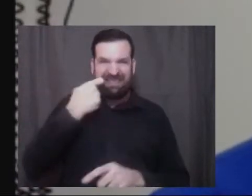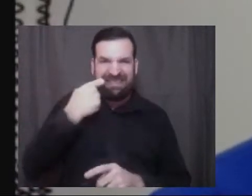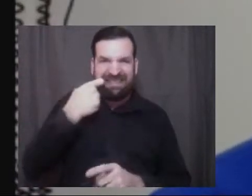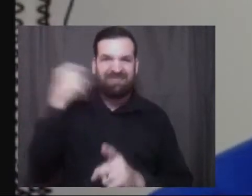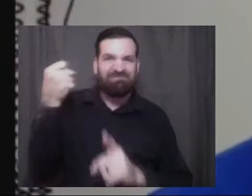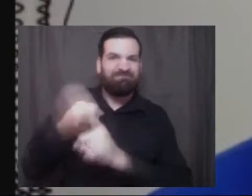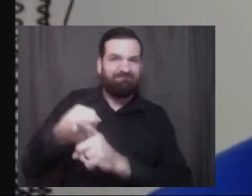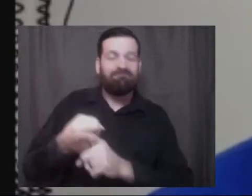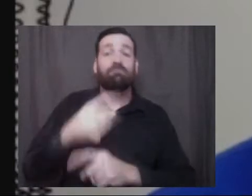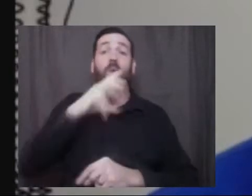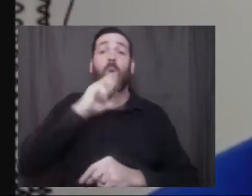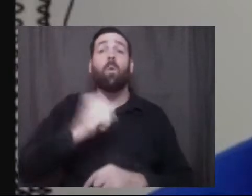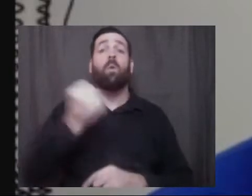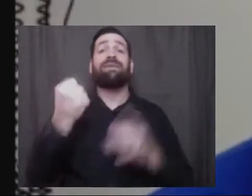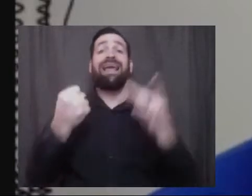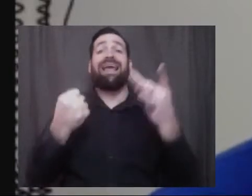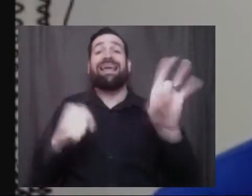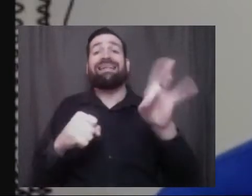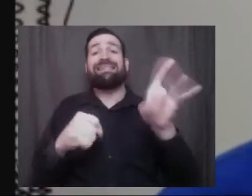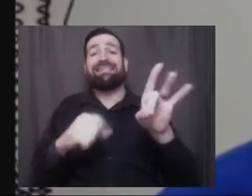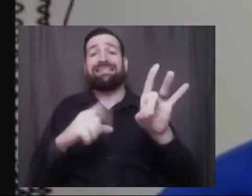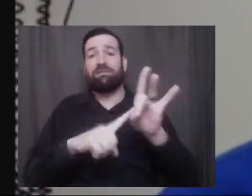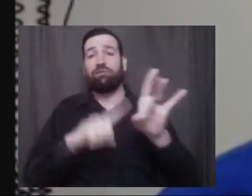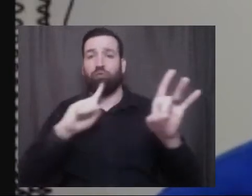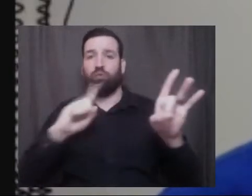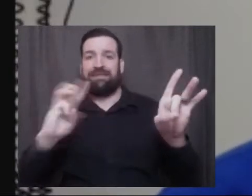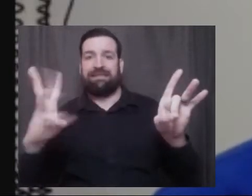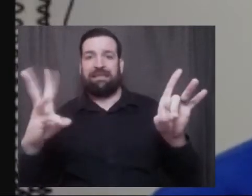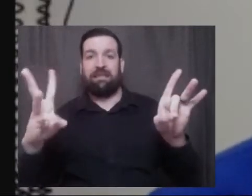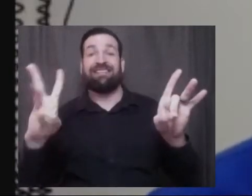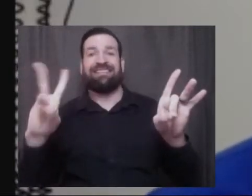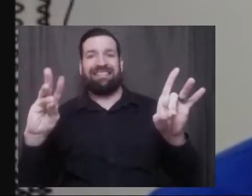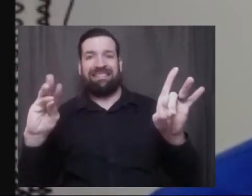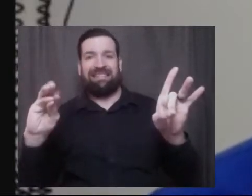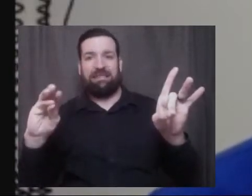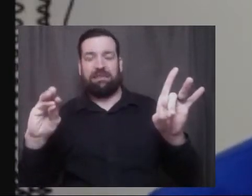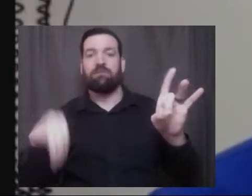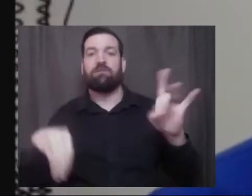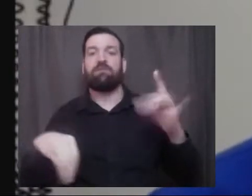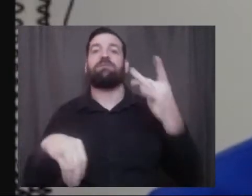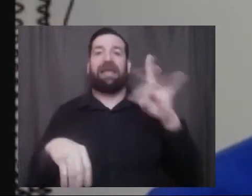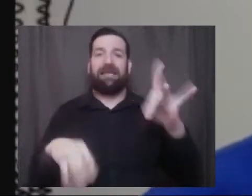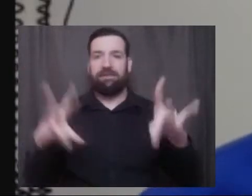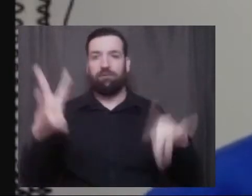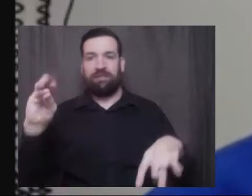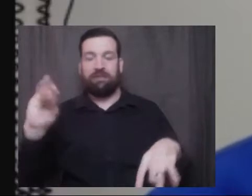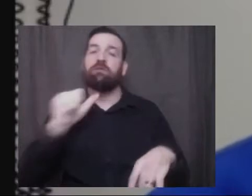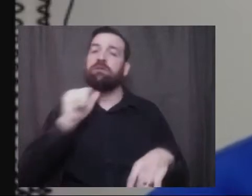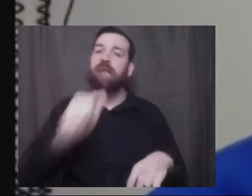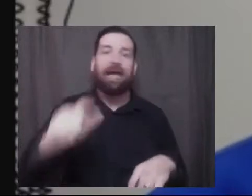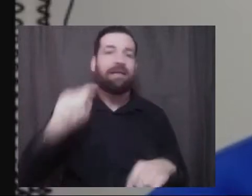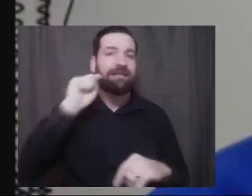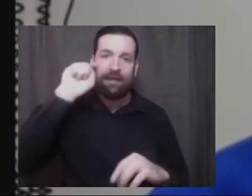ages 18 to 60, so we're not looking at adolescents or teenagers at the moment.